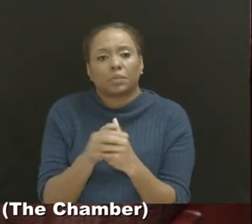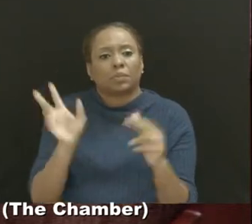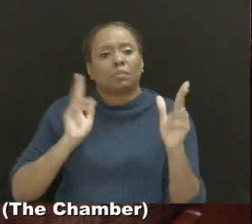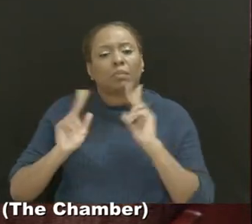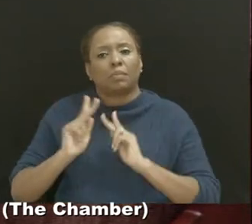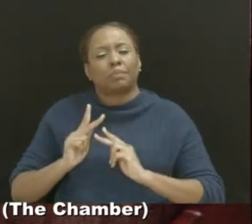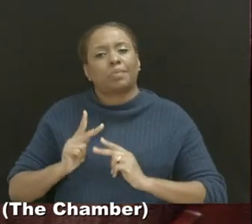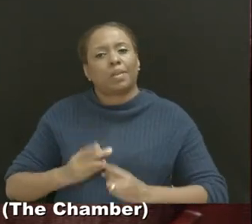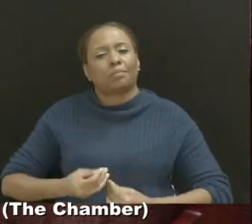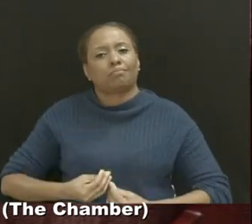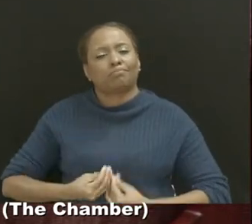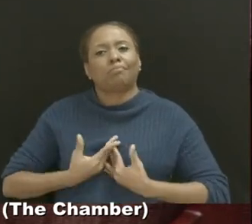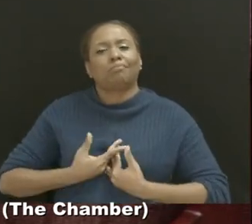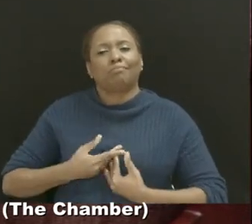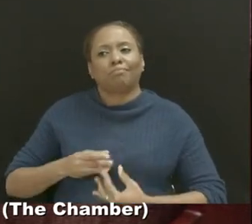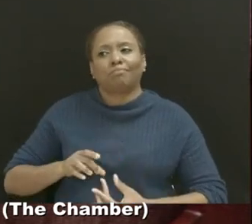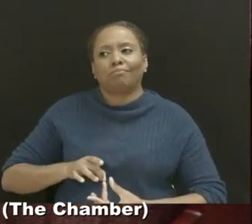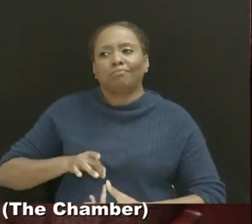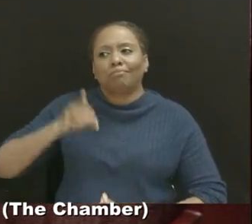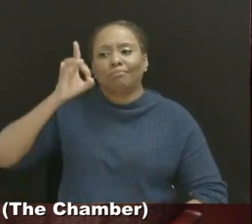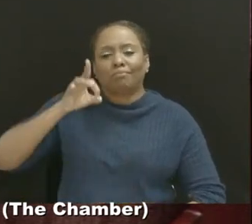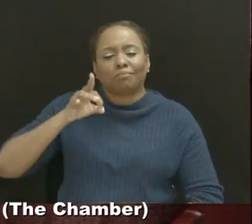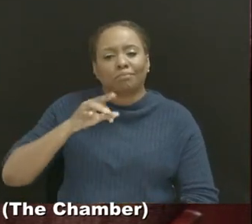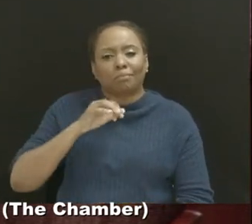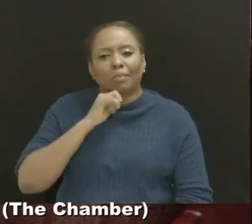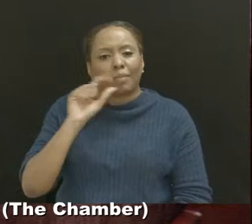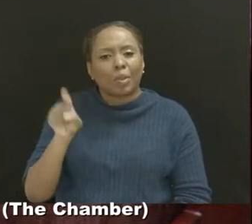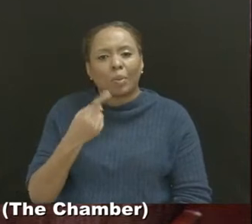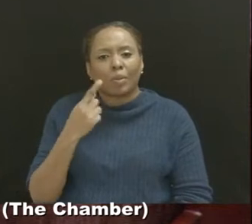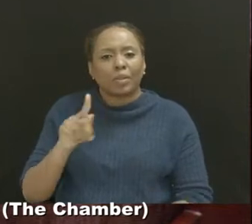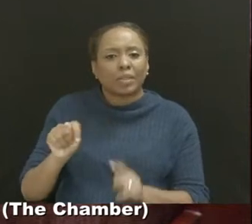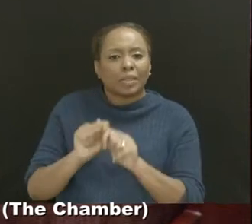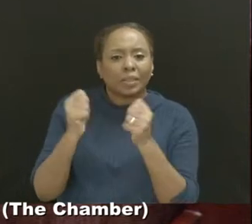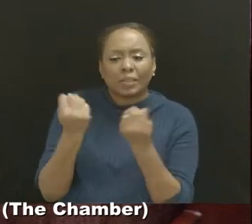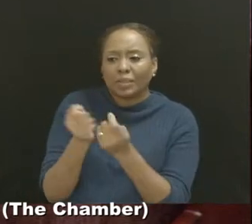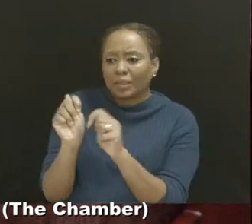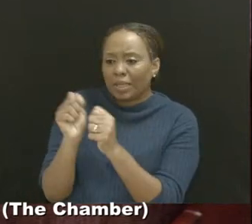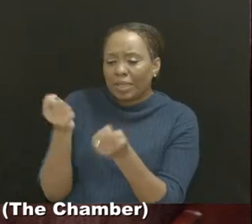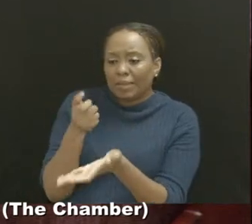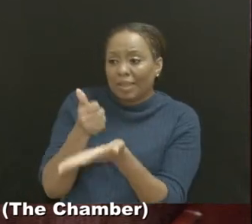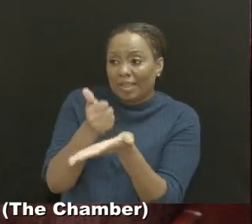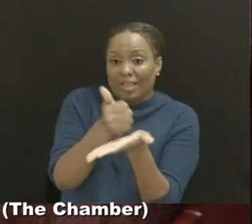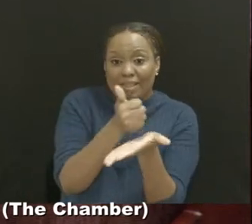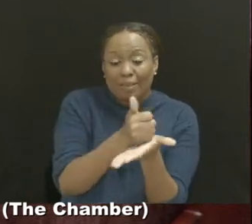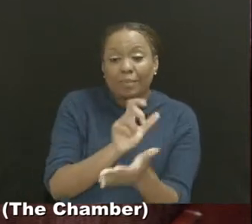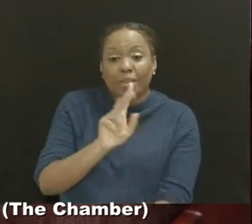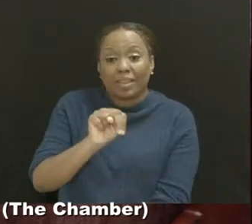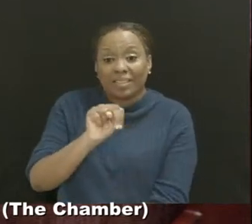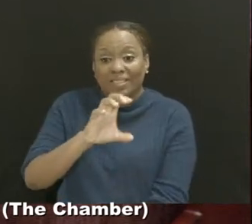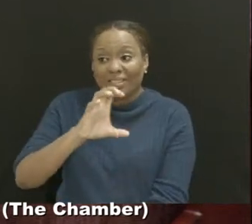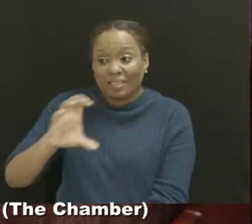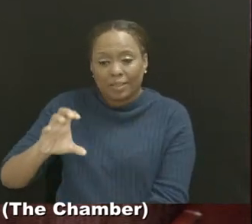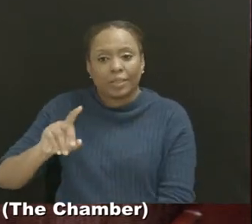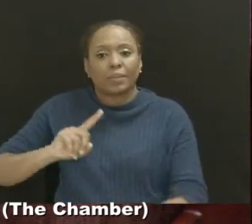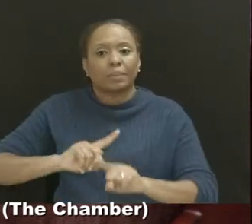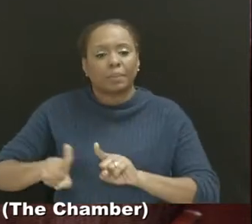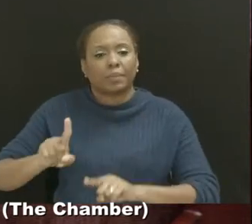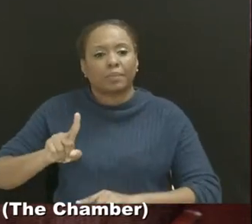spirits across the island, not only with the teams that are helping with MTW and NCC across the island, but of course we